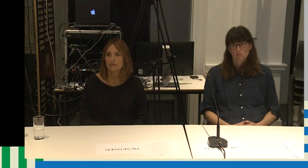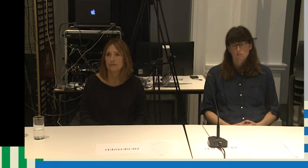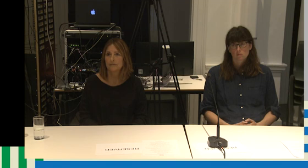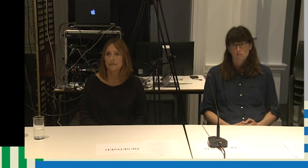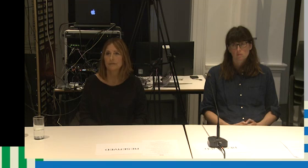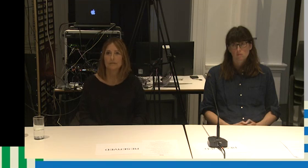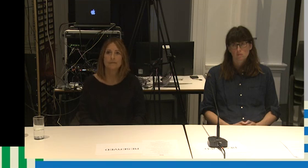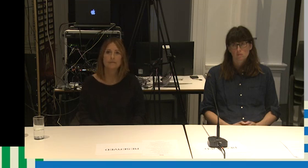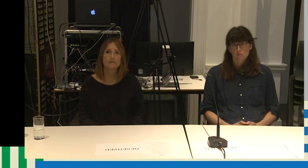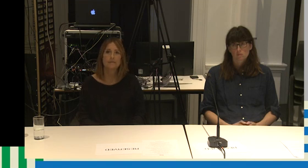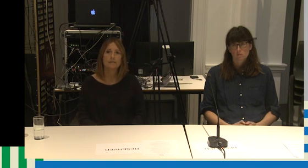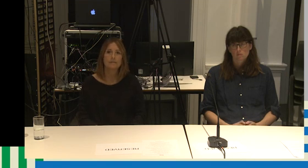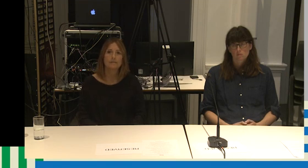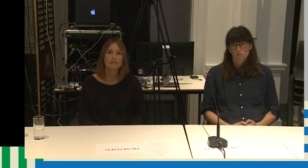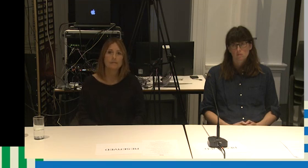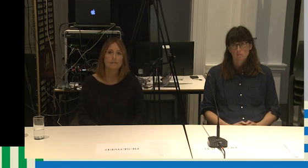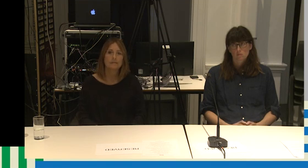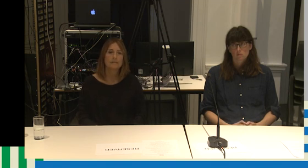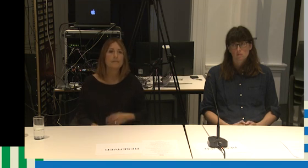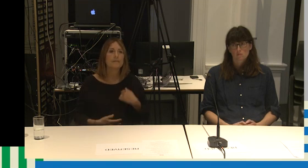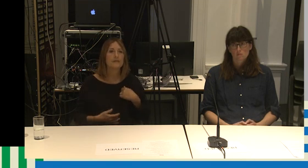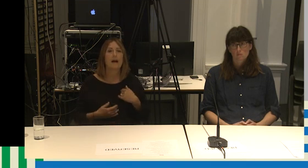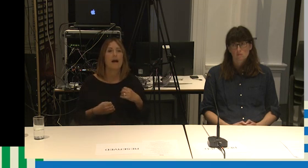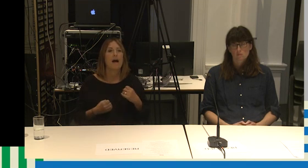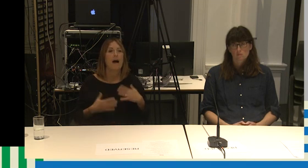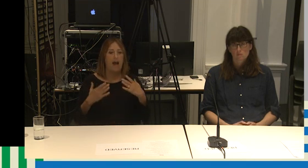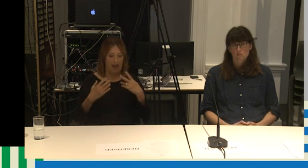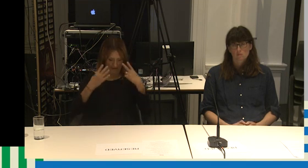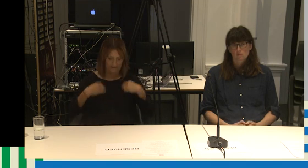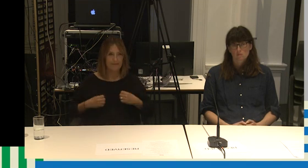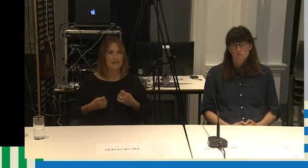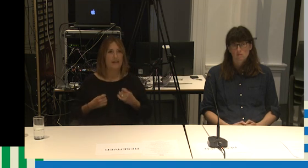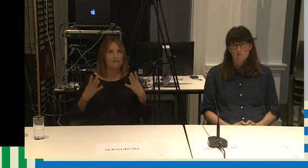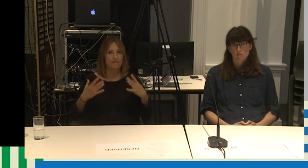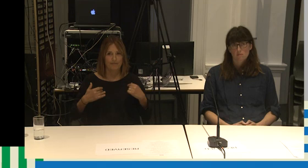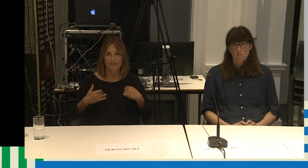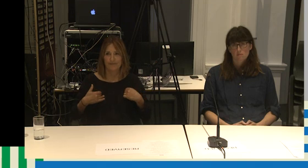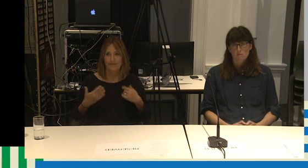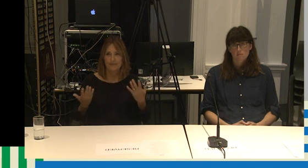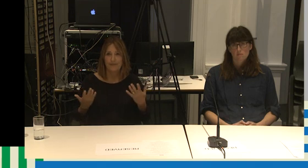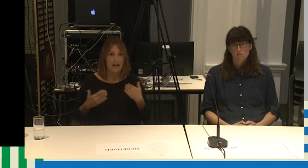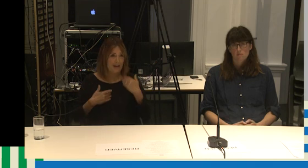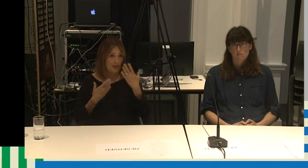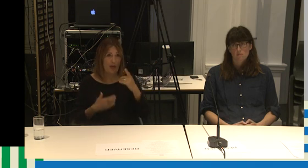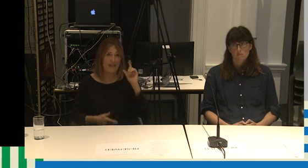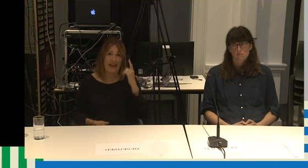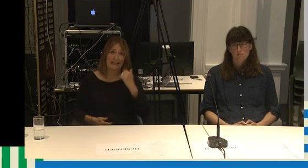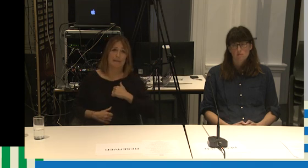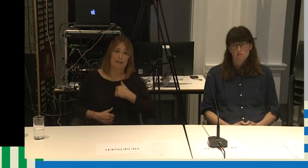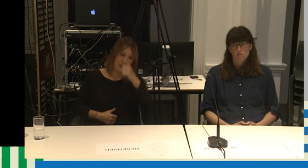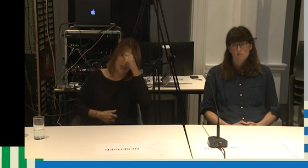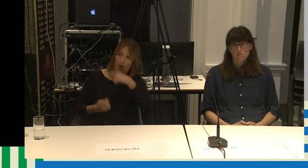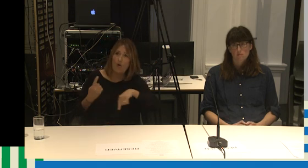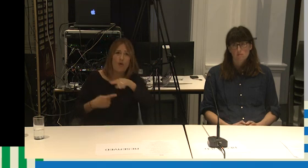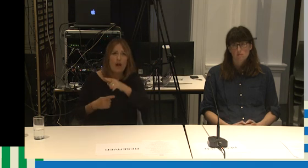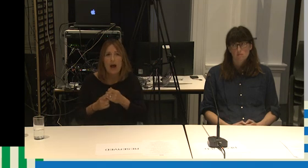And a lot of people, just because I was wearing a high visibility vest, came and asked me, do you know the direction? I don't know Liverpool at all. So people were